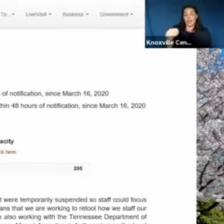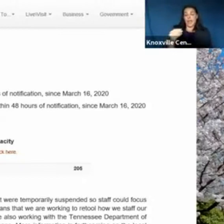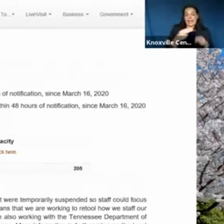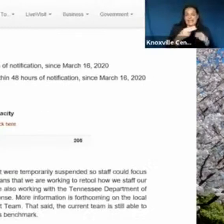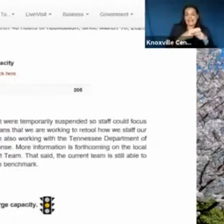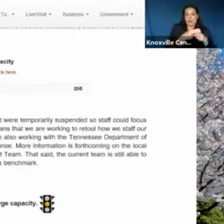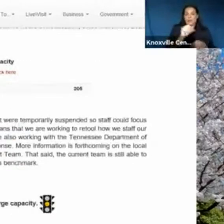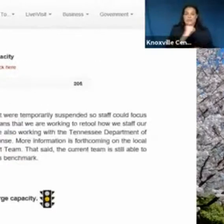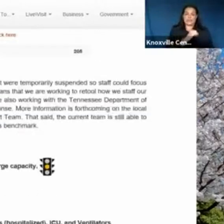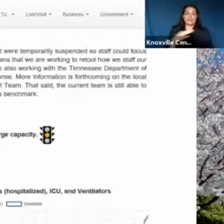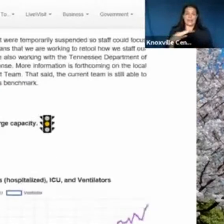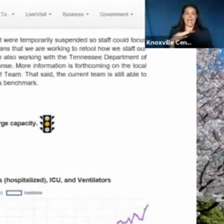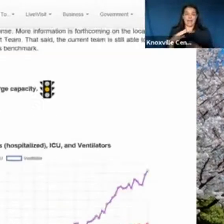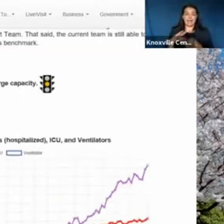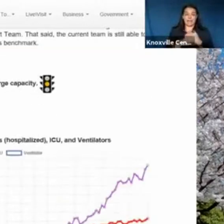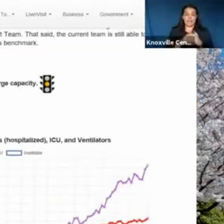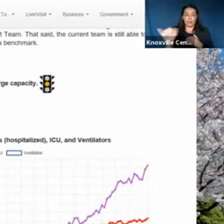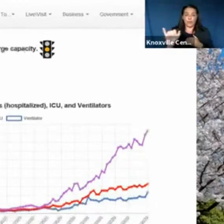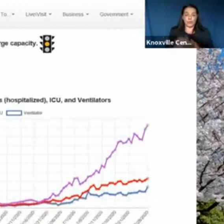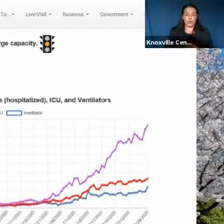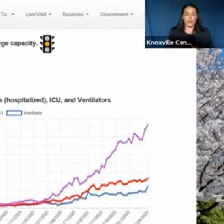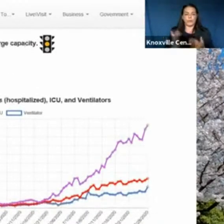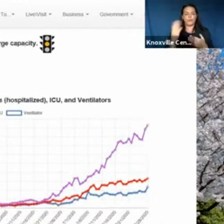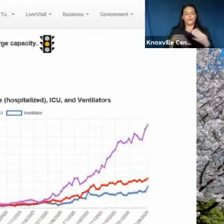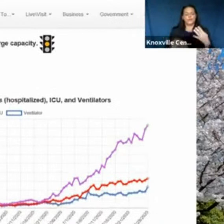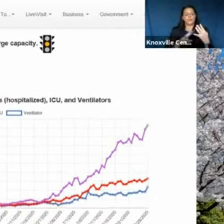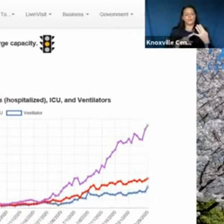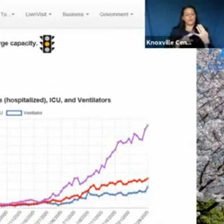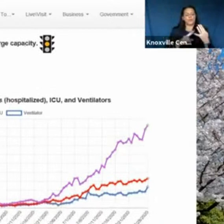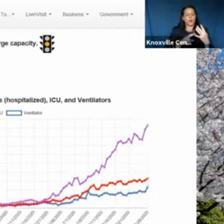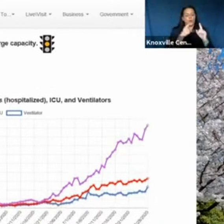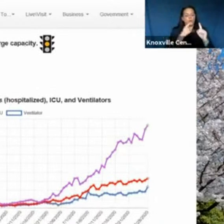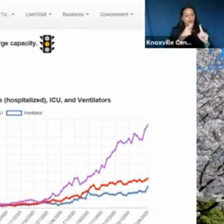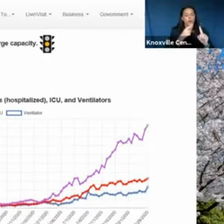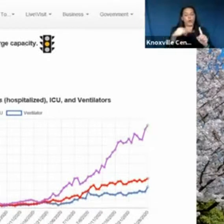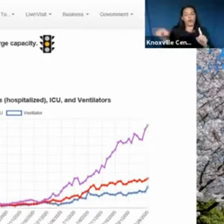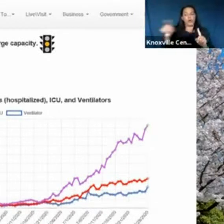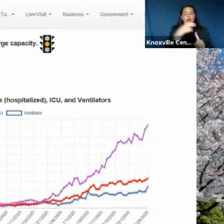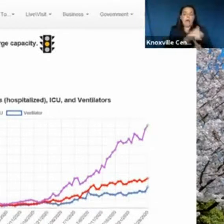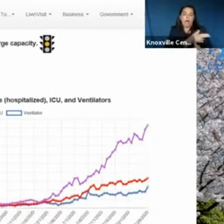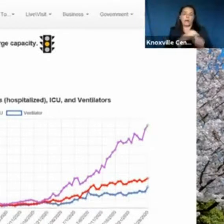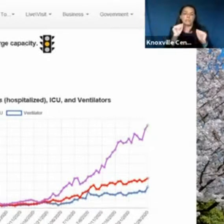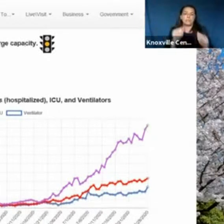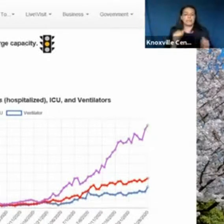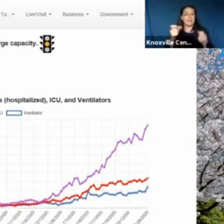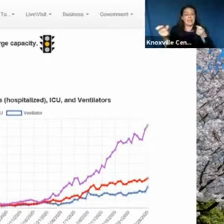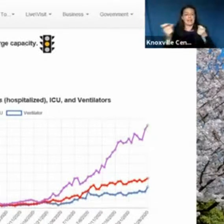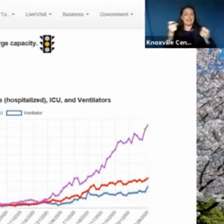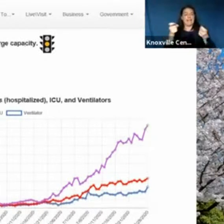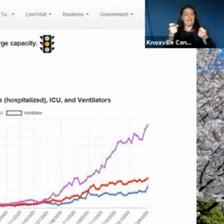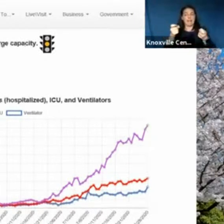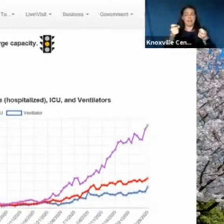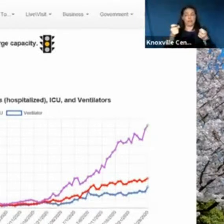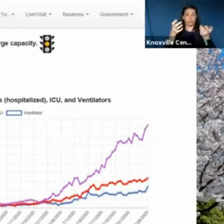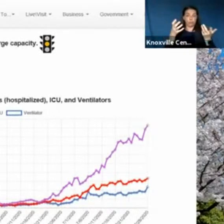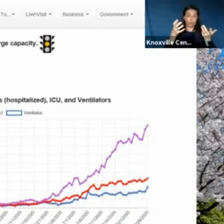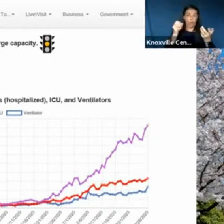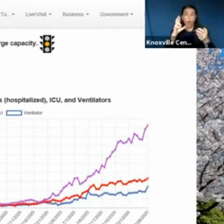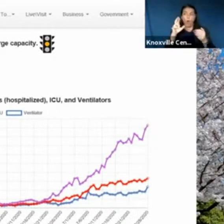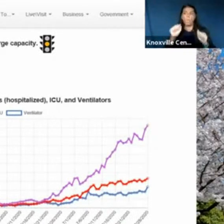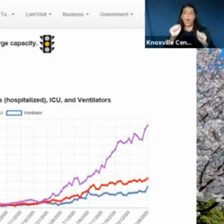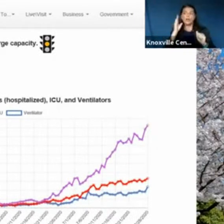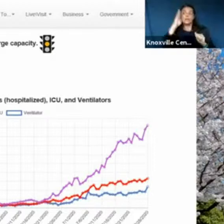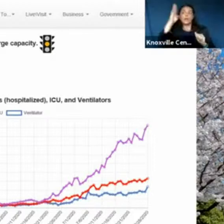temporary staff. Our fourth benchmark, healthcare system capabilities remain within current and forecasted